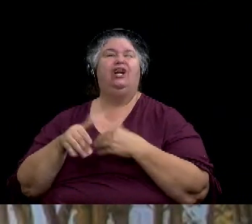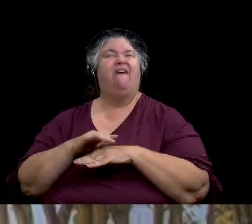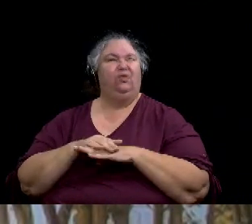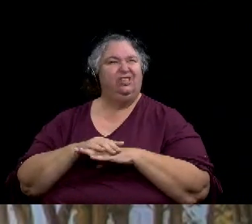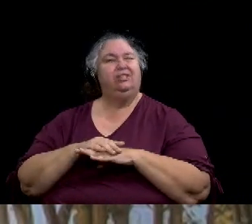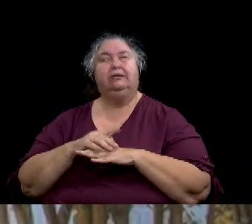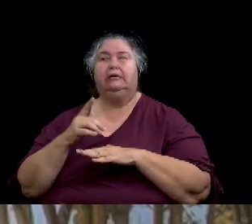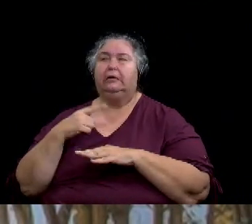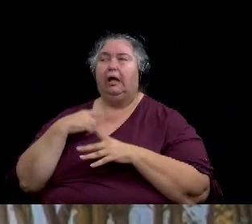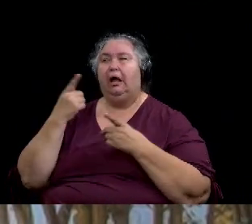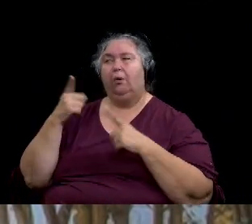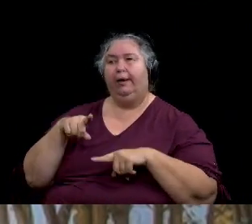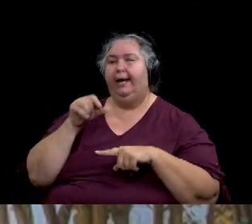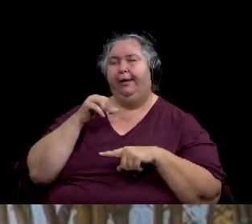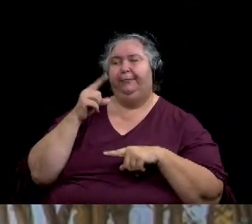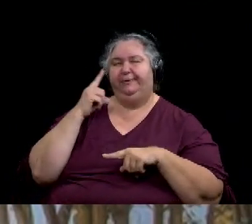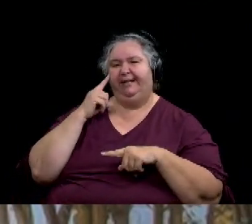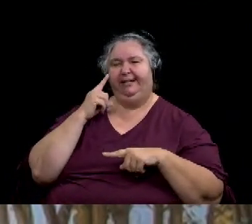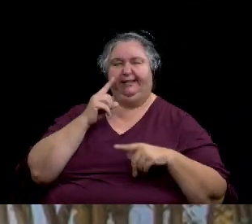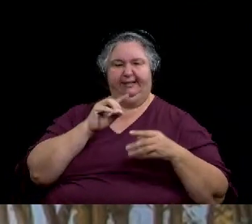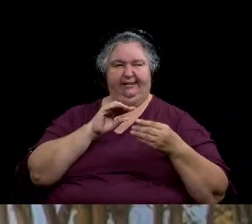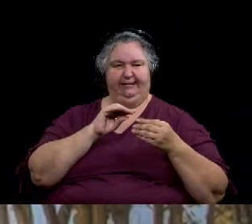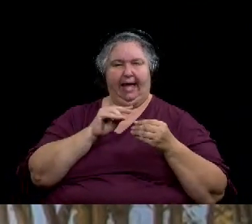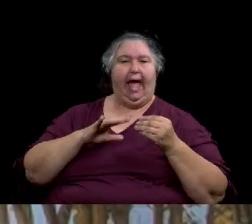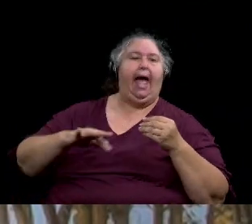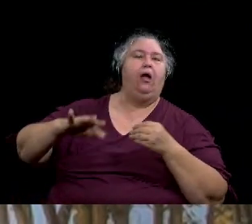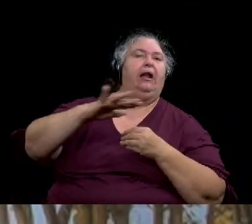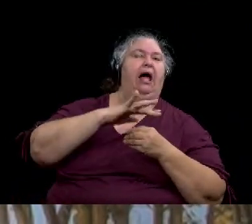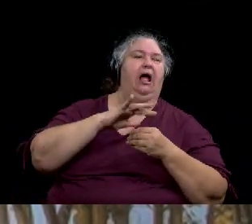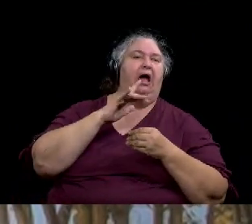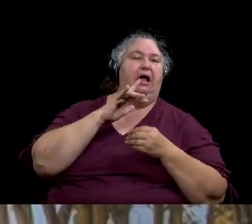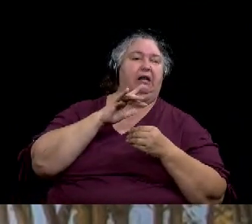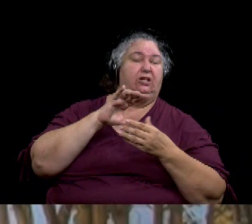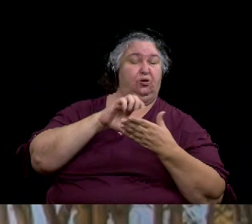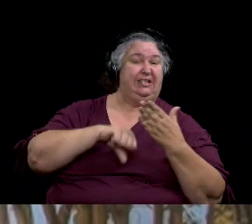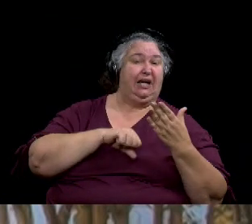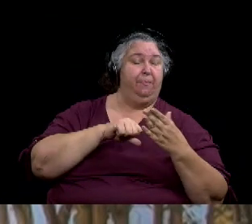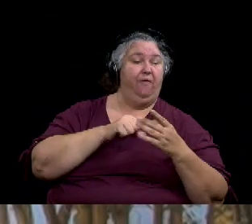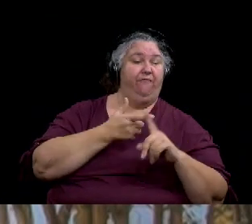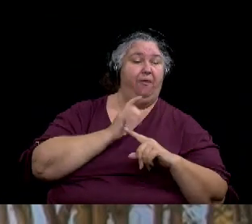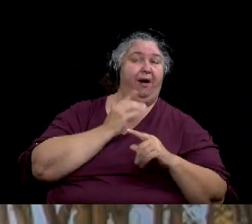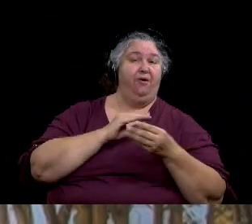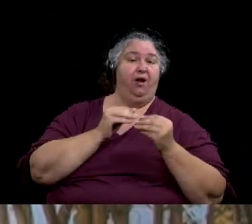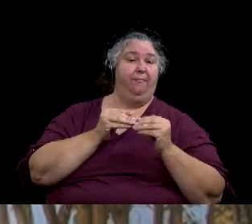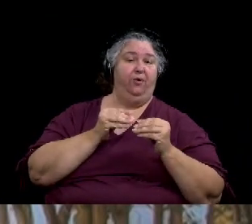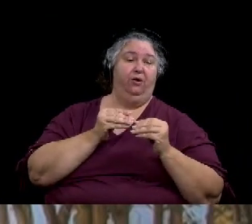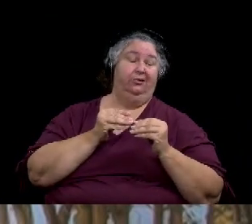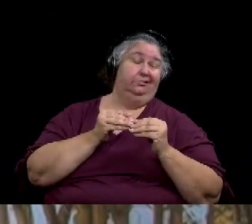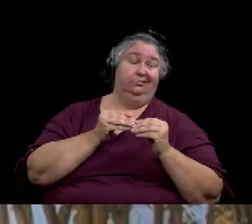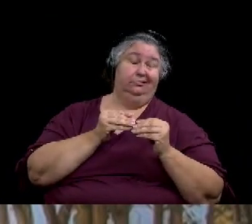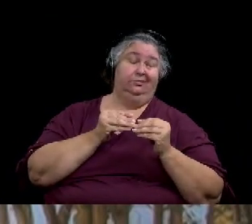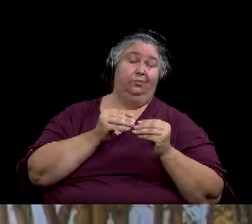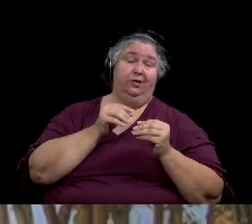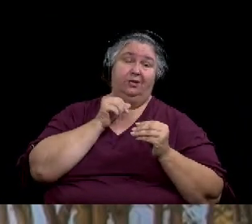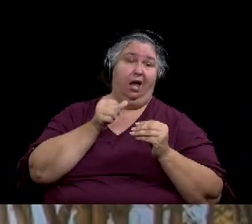agree with you that I don't believe that the outlying counties are going to make that much difference to our numbers. It might be that they're actually helping our numbers rather